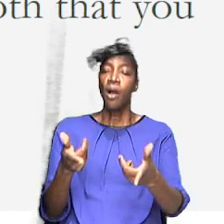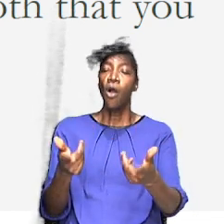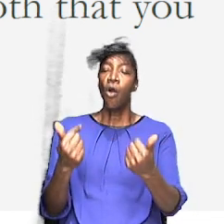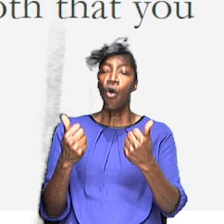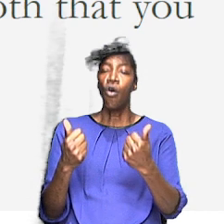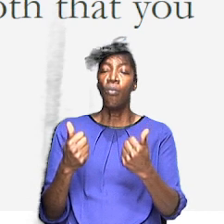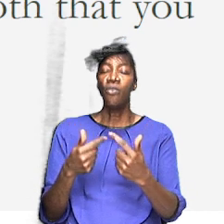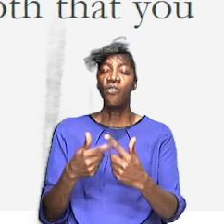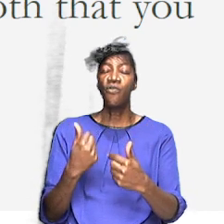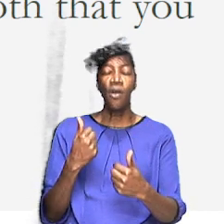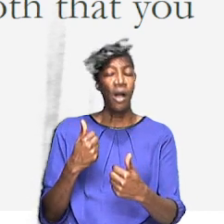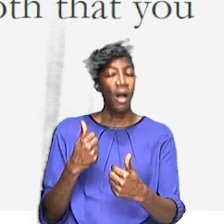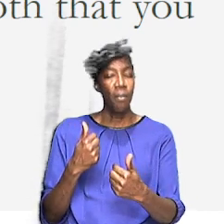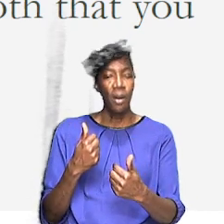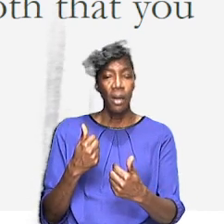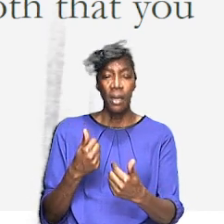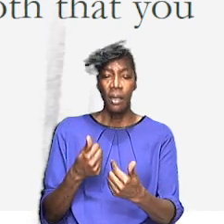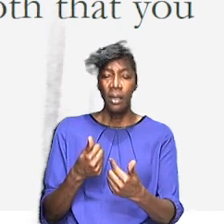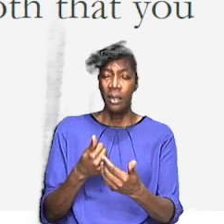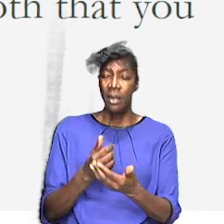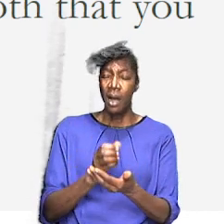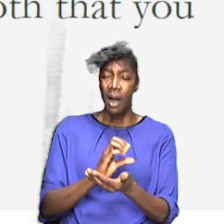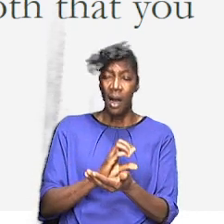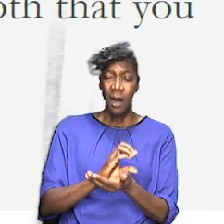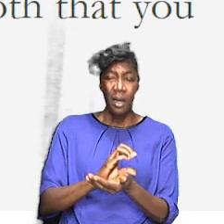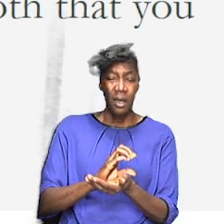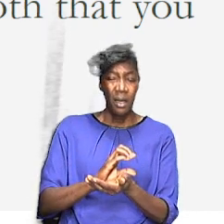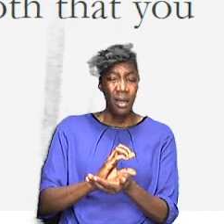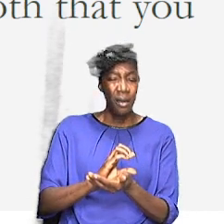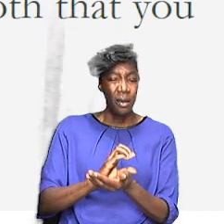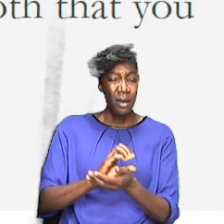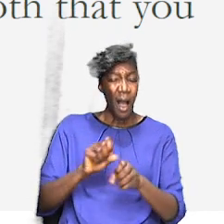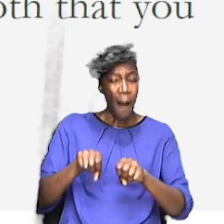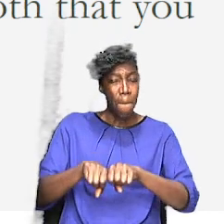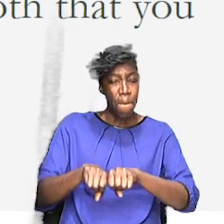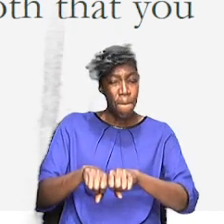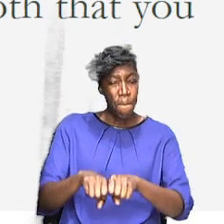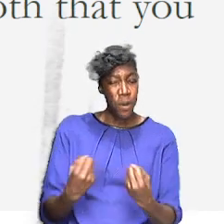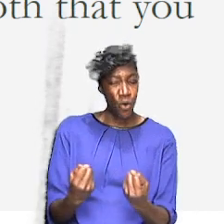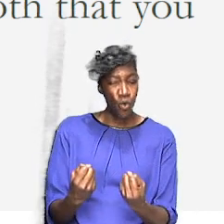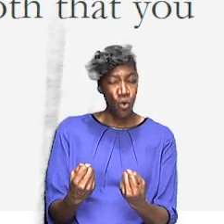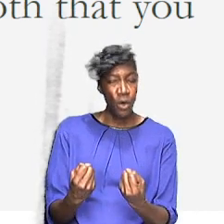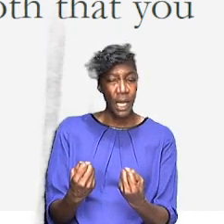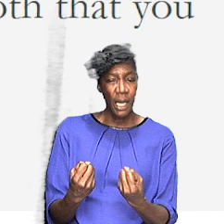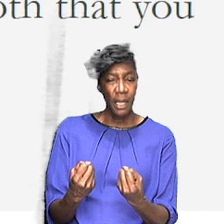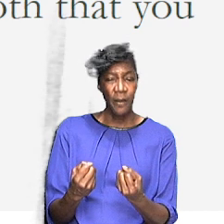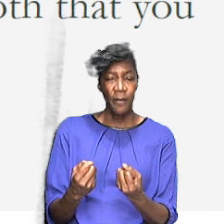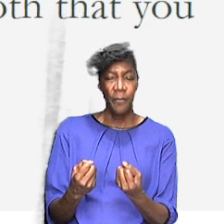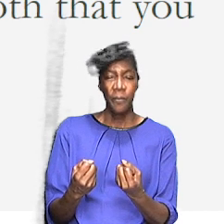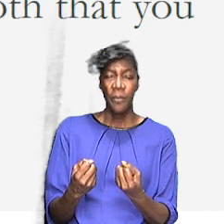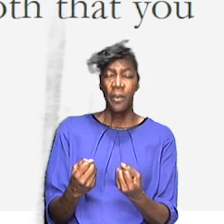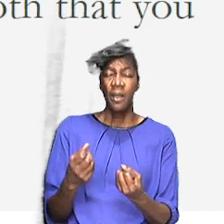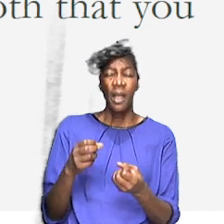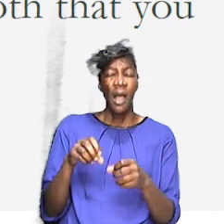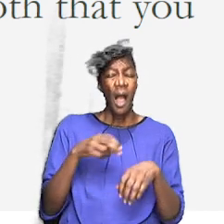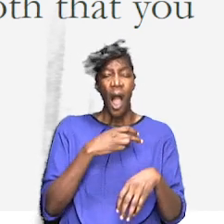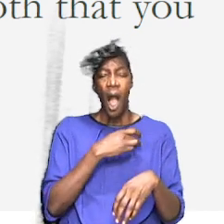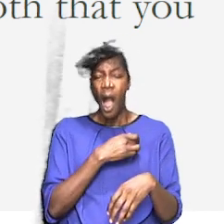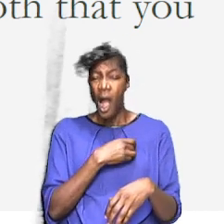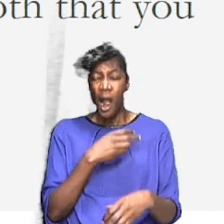from a contrite heart. It comes from a heart that has been broken. It comes from a heart that